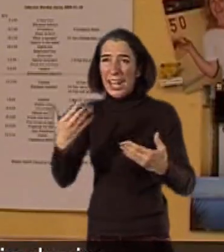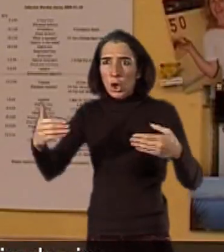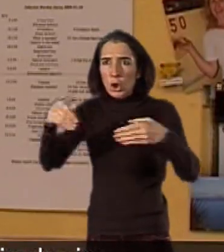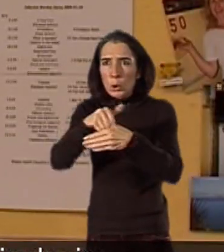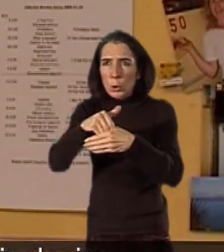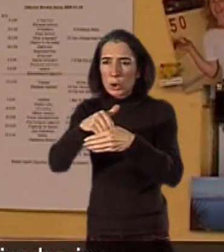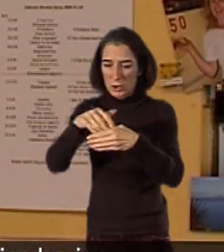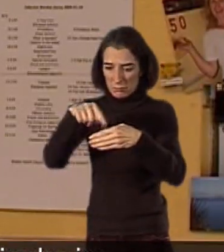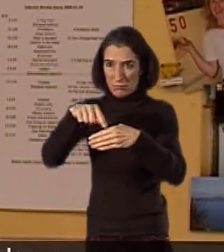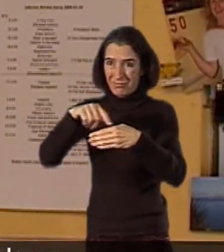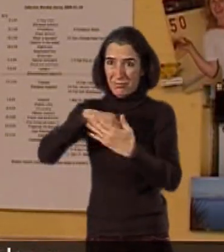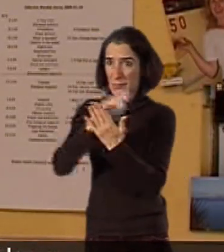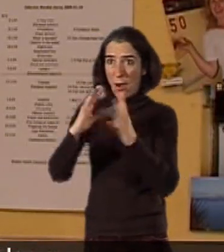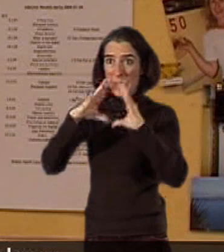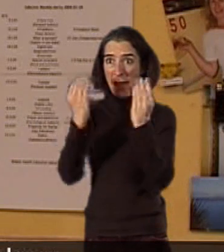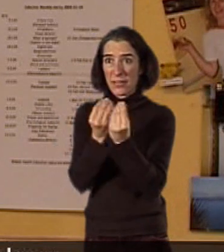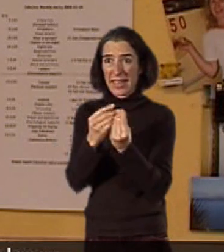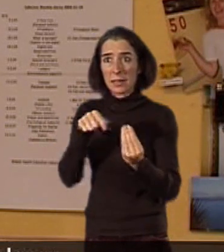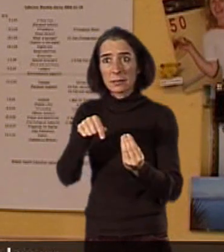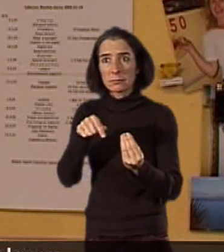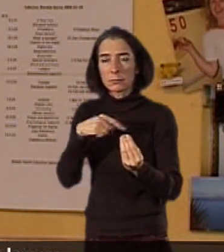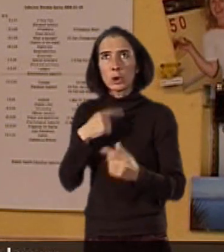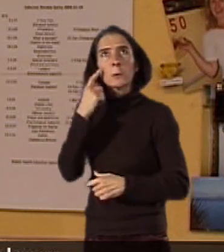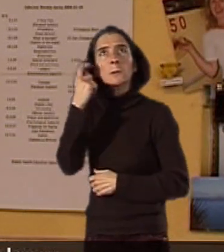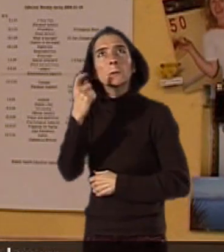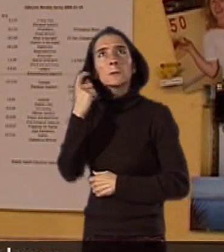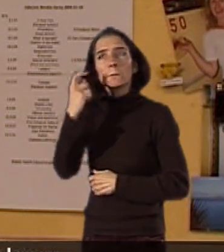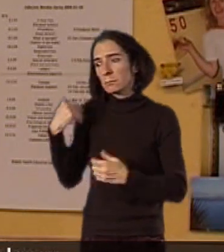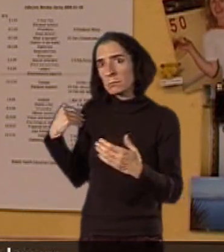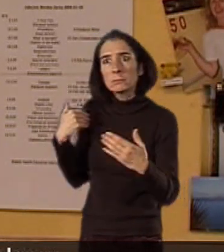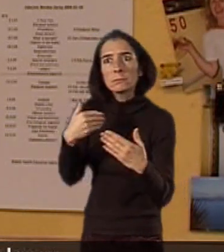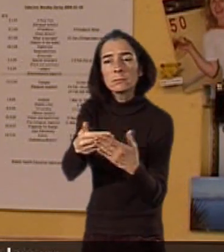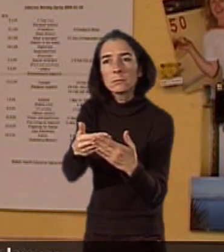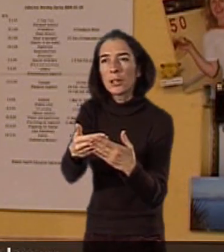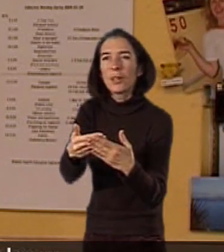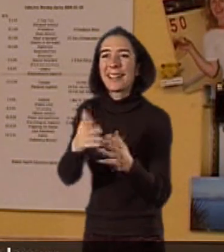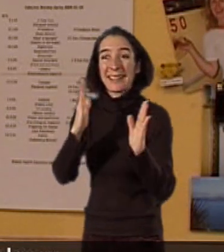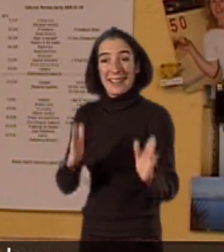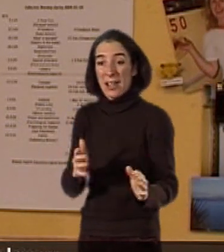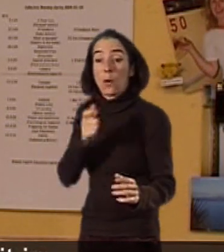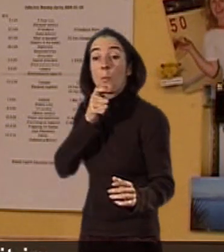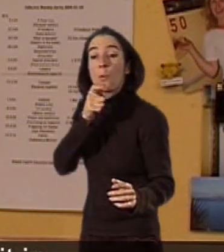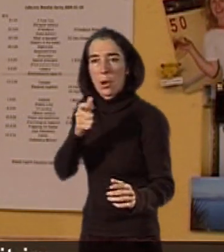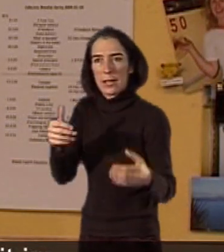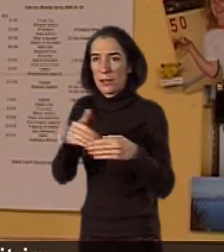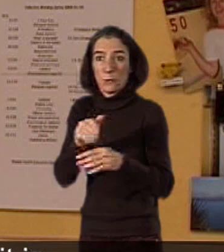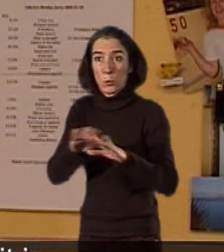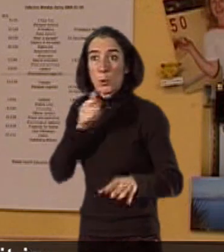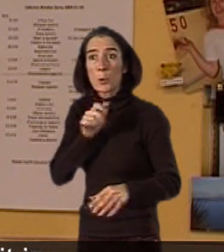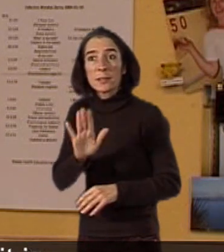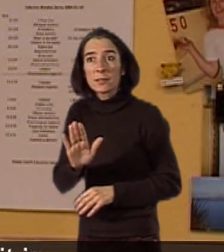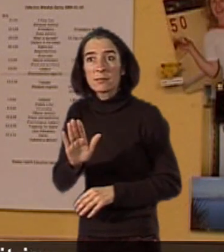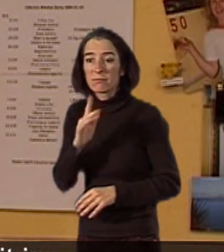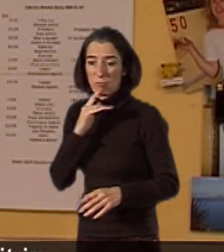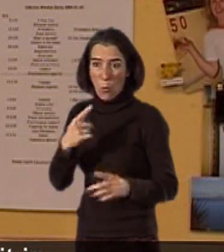part of everything that you do consider it as you go along. Now we don't try to use the word inclusive because it's